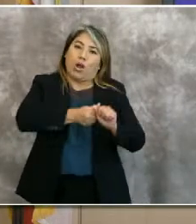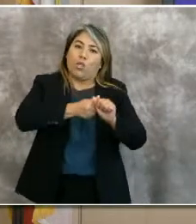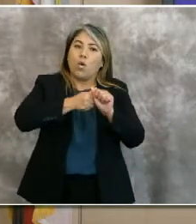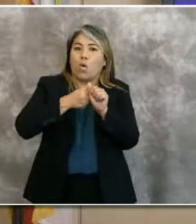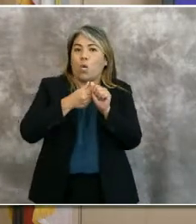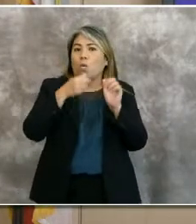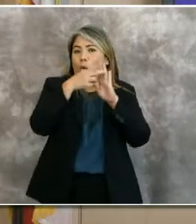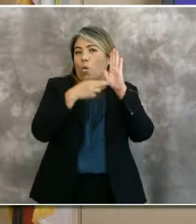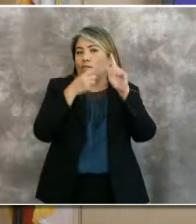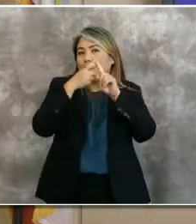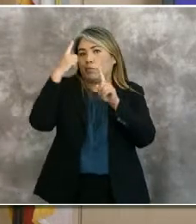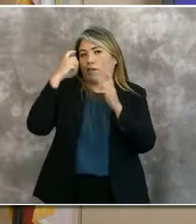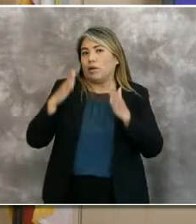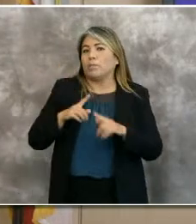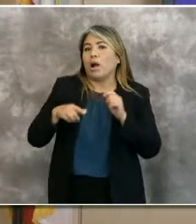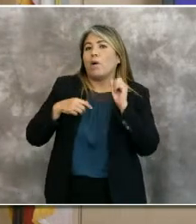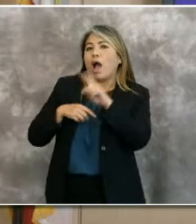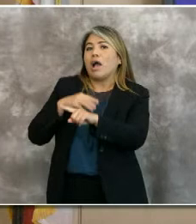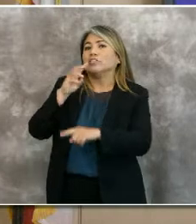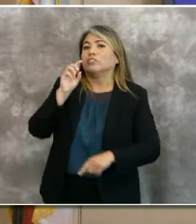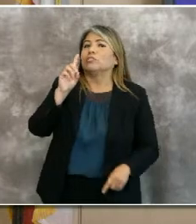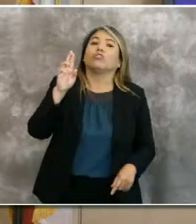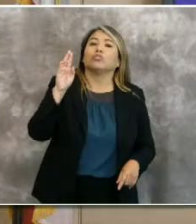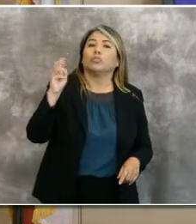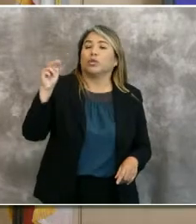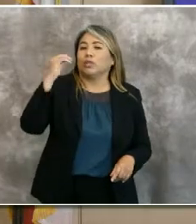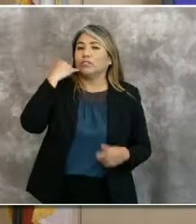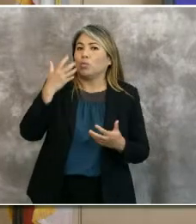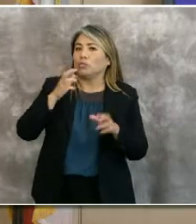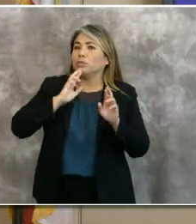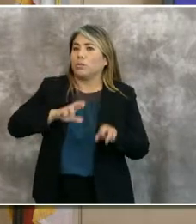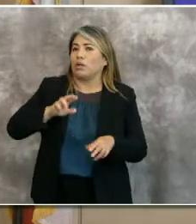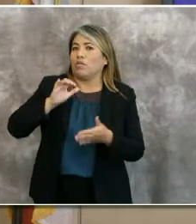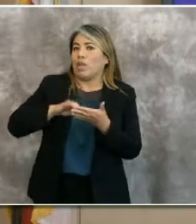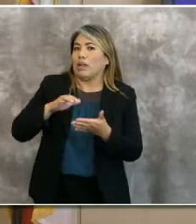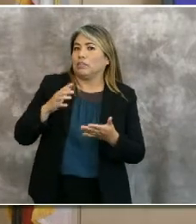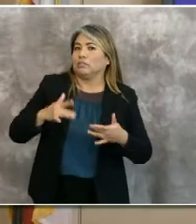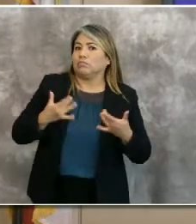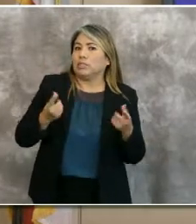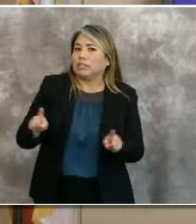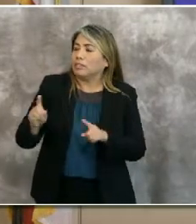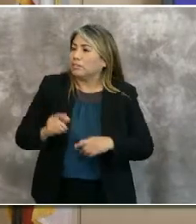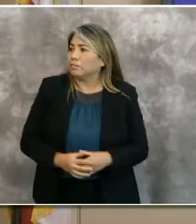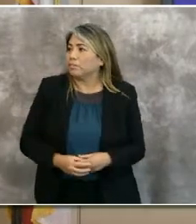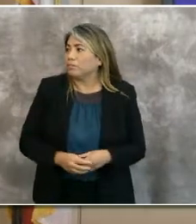ask Dr. Wooten if she wanted to respond to that.